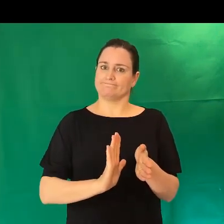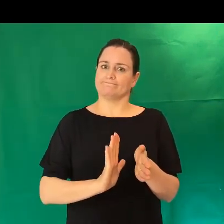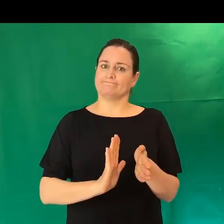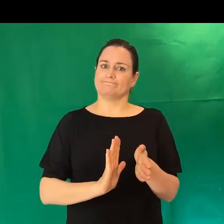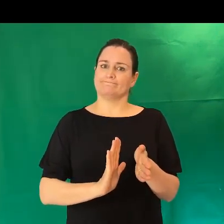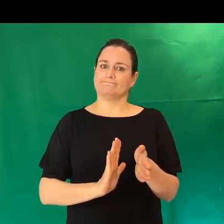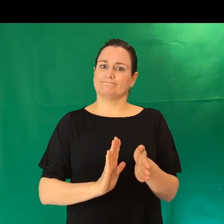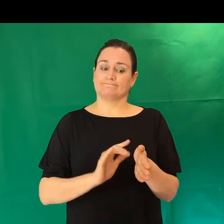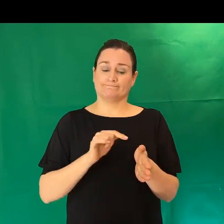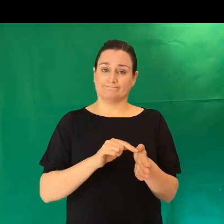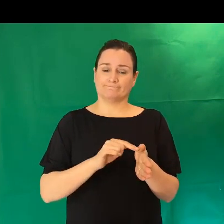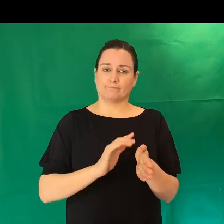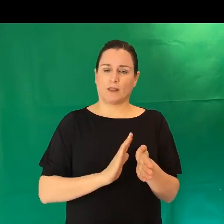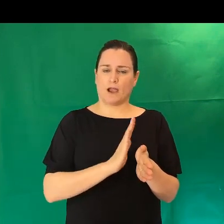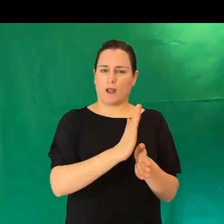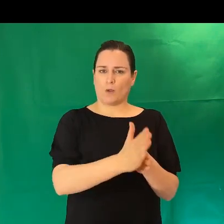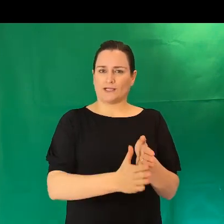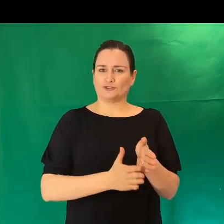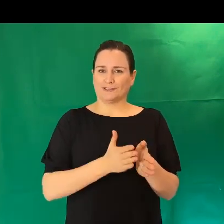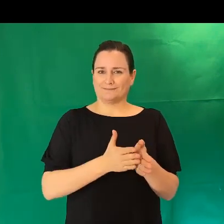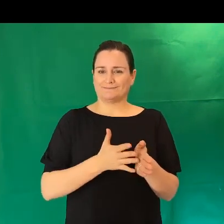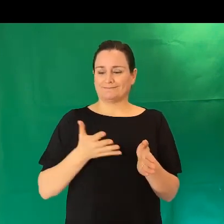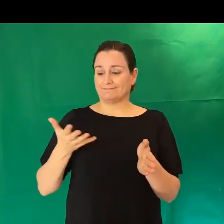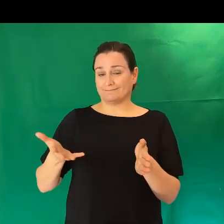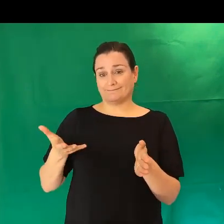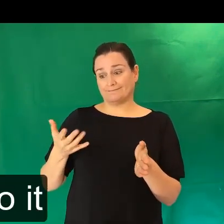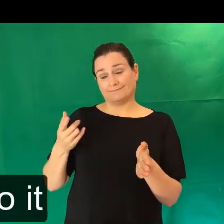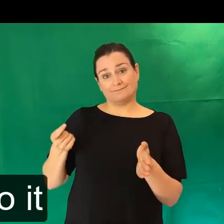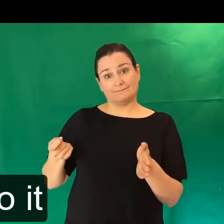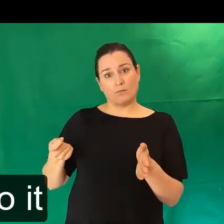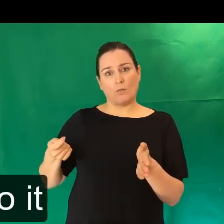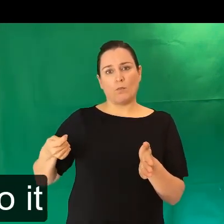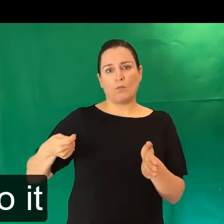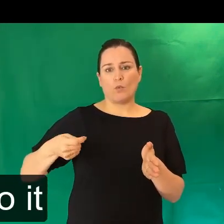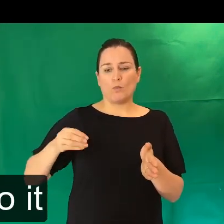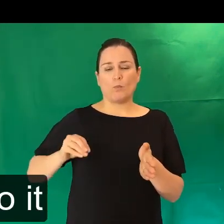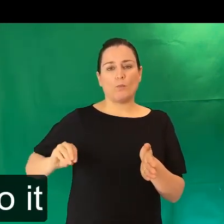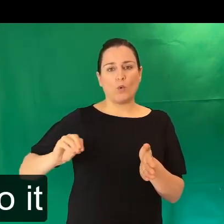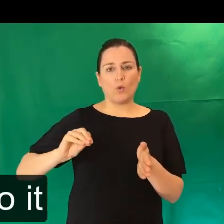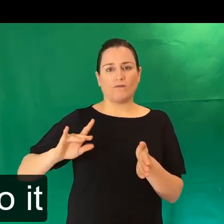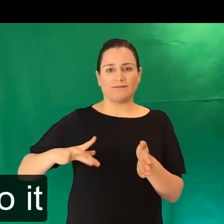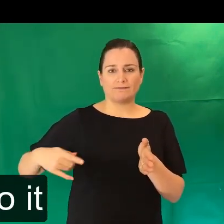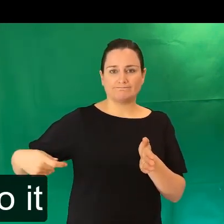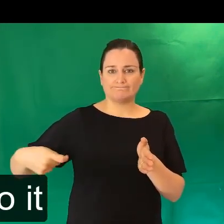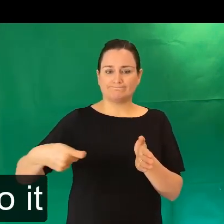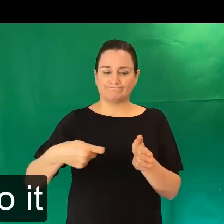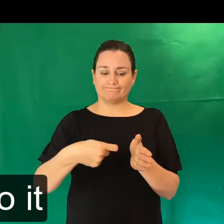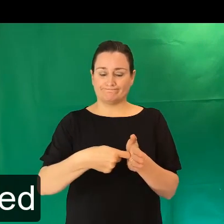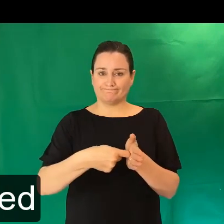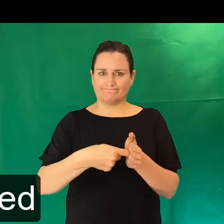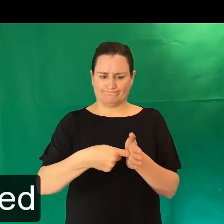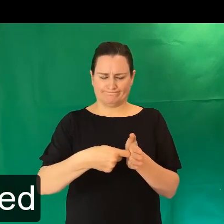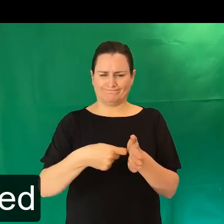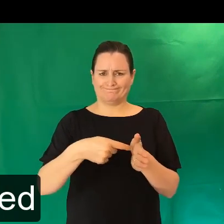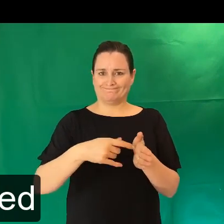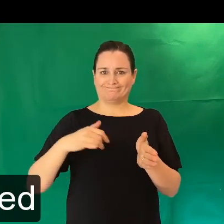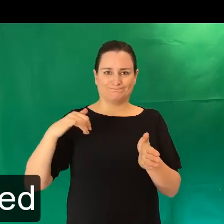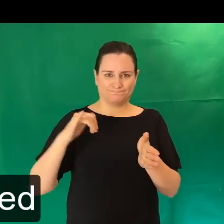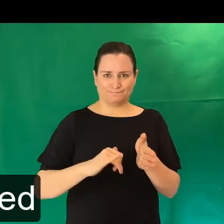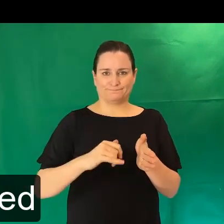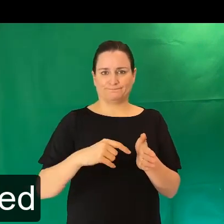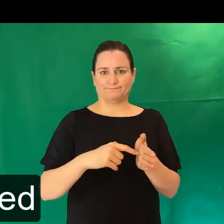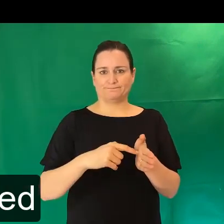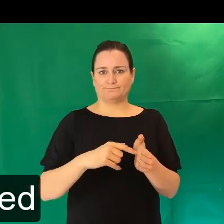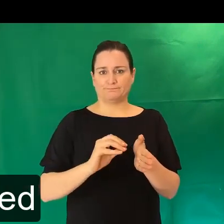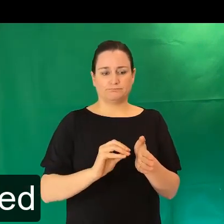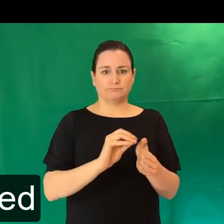hand, is the location to which the moving hand, the dominant hand, moves. And so it is body anchored, and